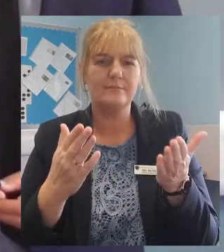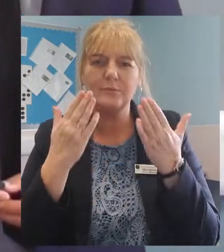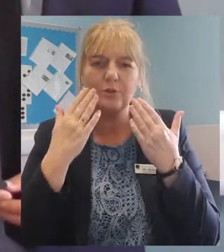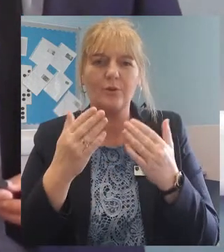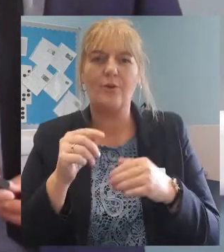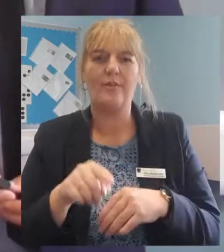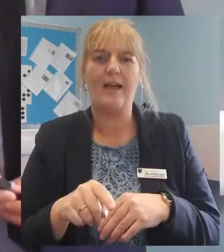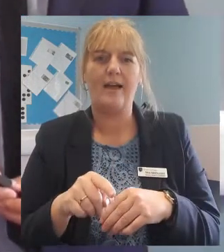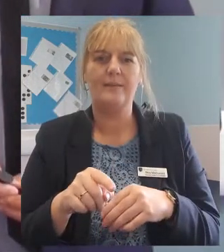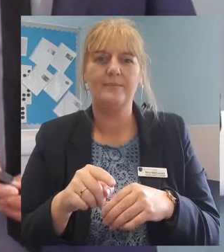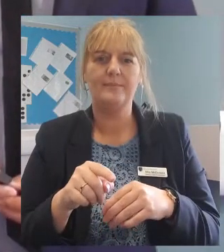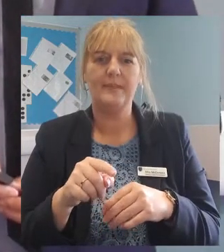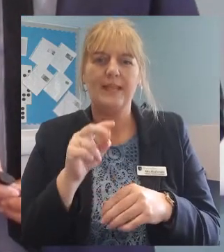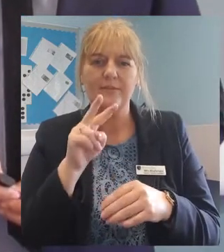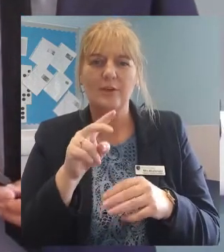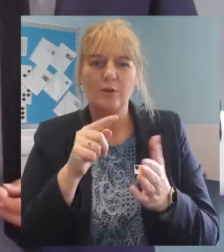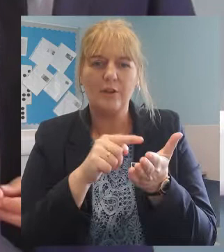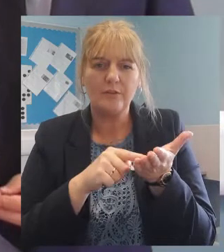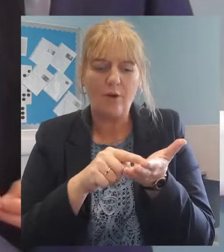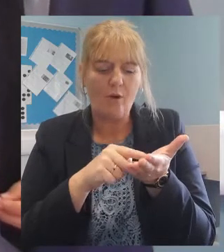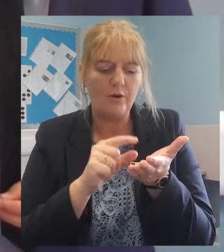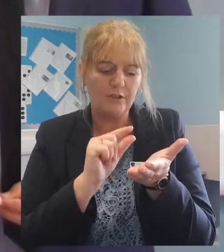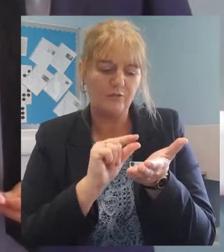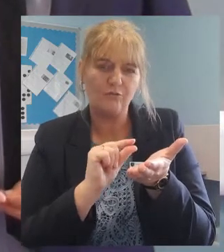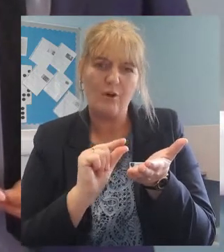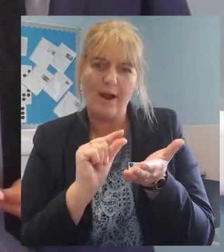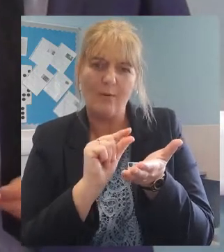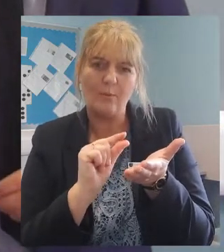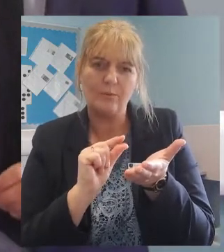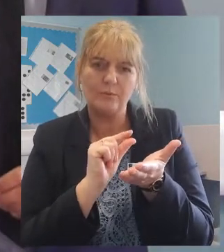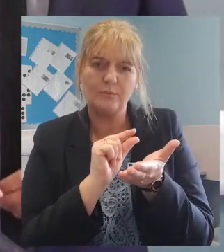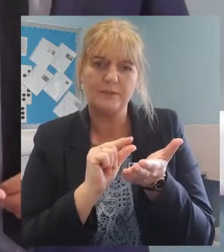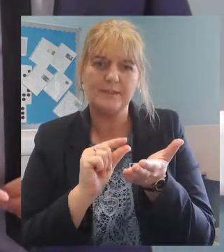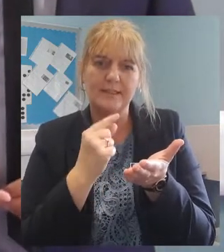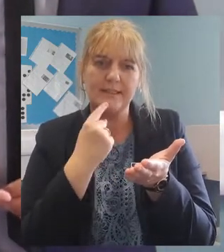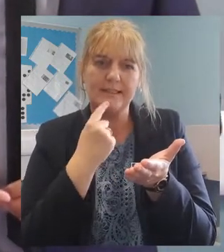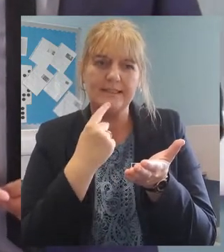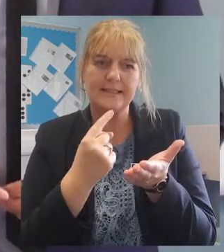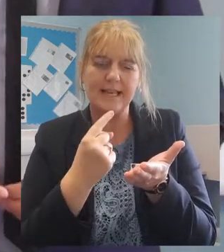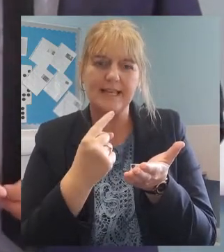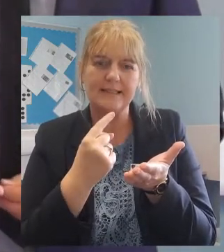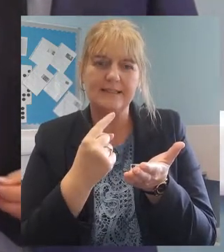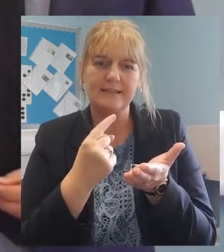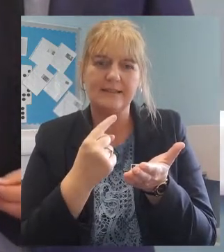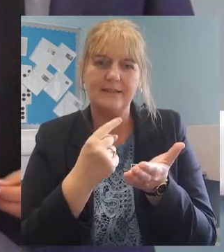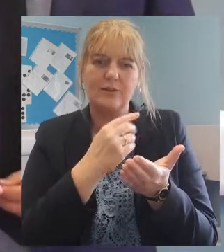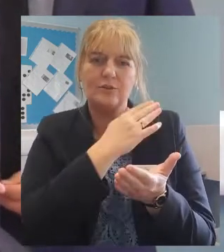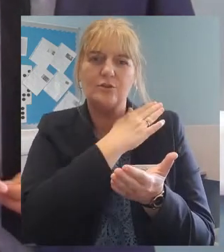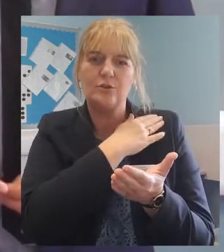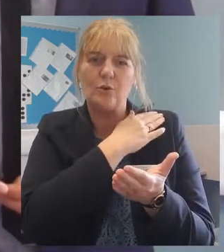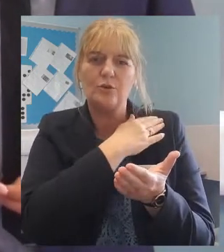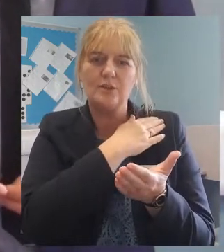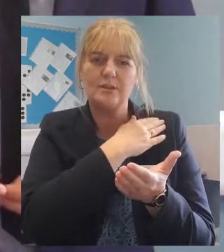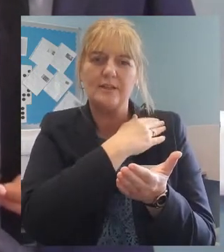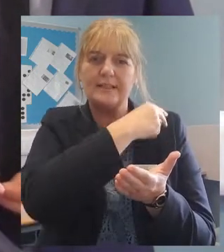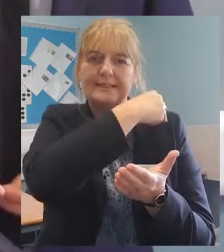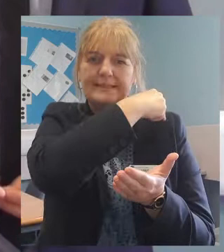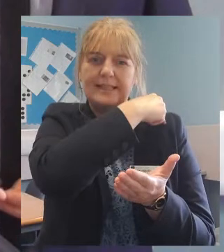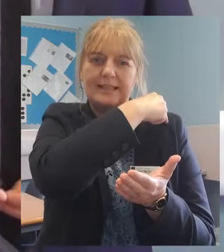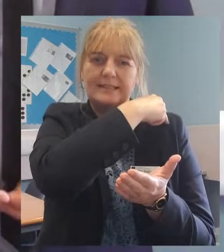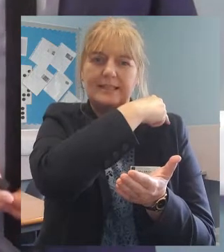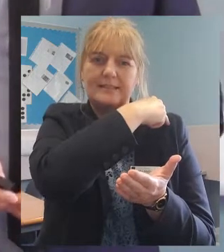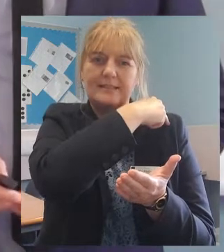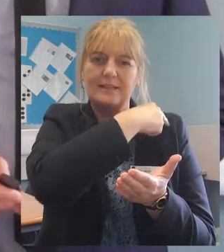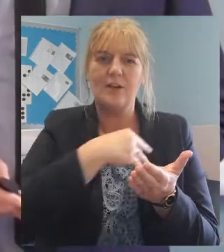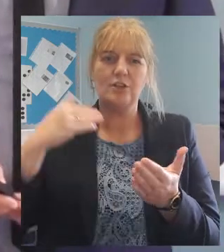side of a £2 coin, you might see a very interesting inscription which reads as follows: "Standing on the shoulders of